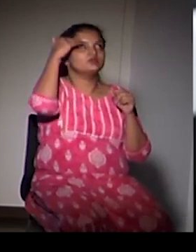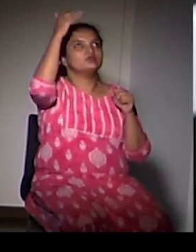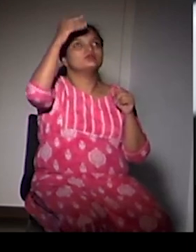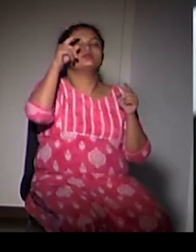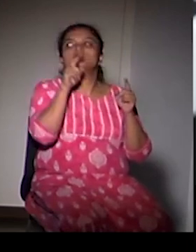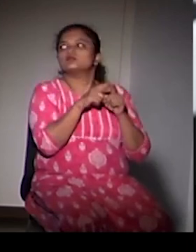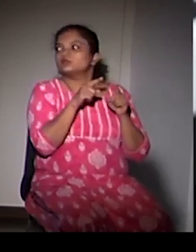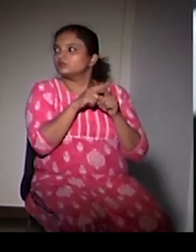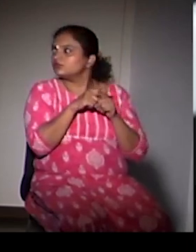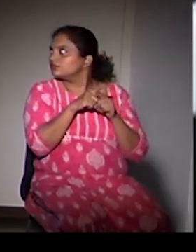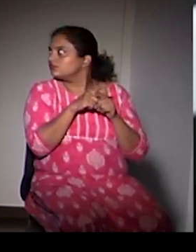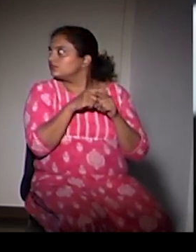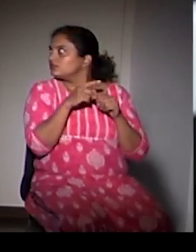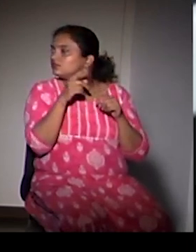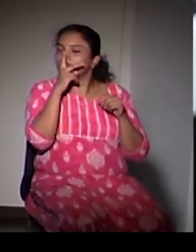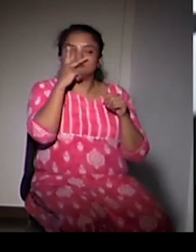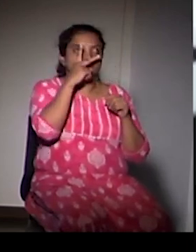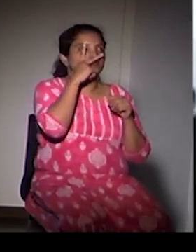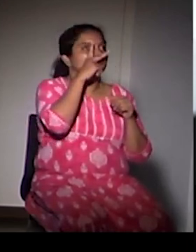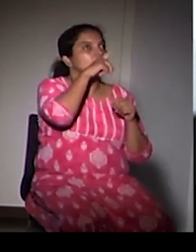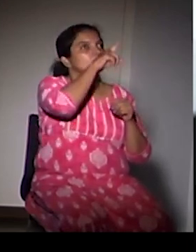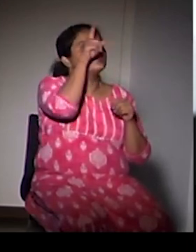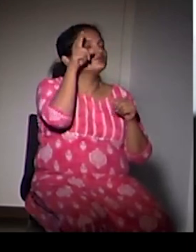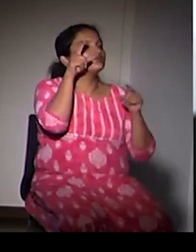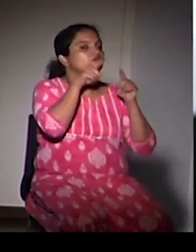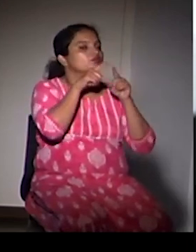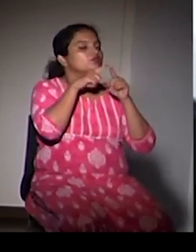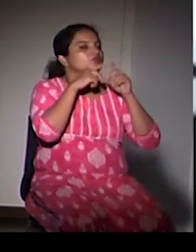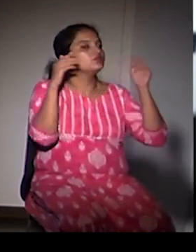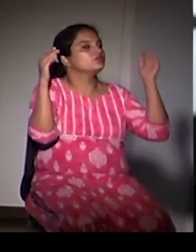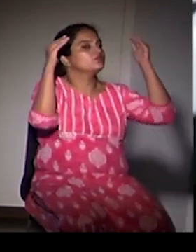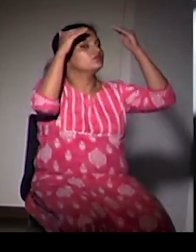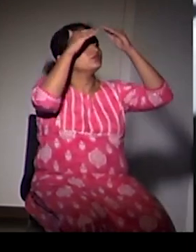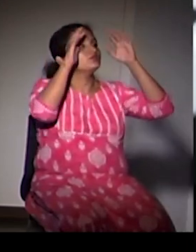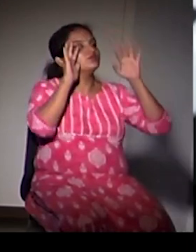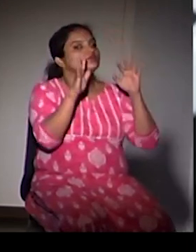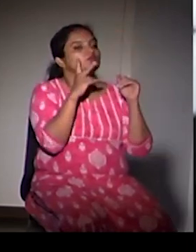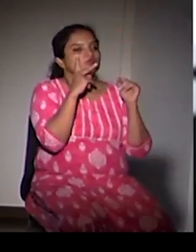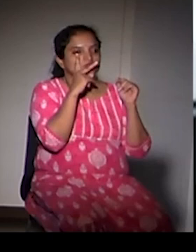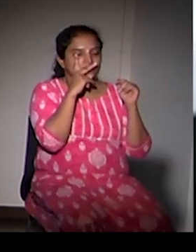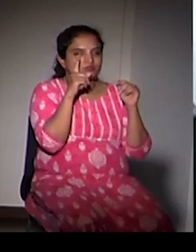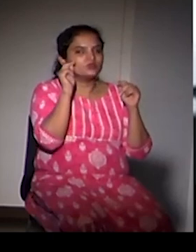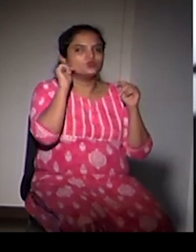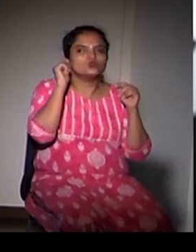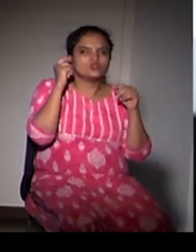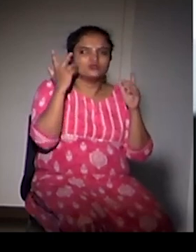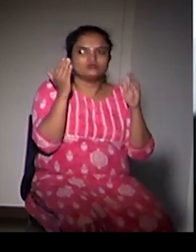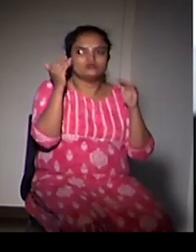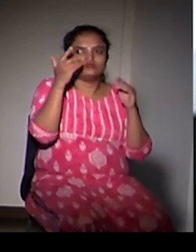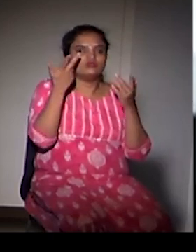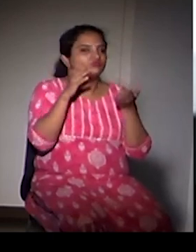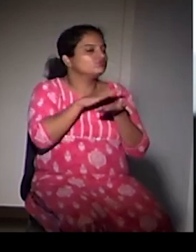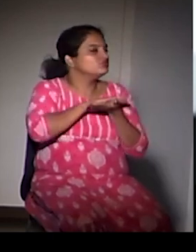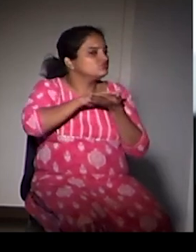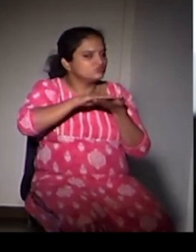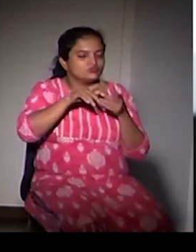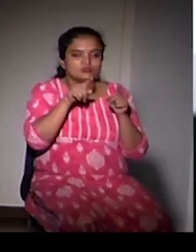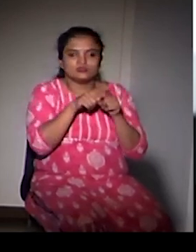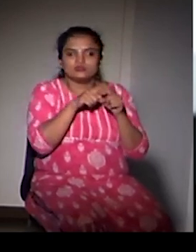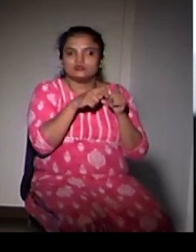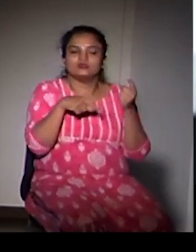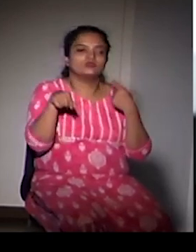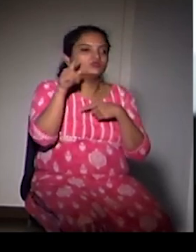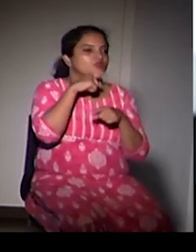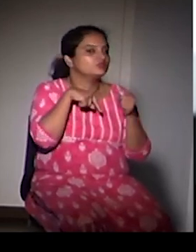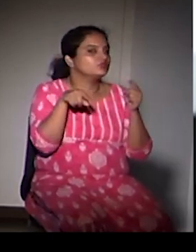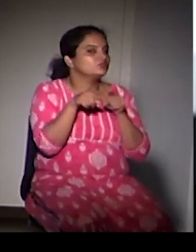very complex soffit of the arch, with lots of different angles. Obviously, flat painted tiles wouldn't